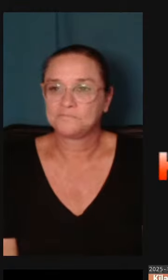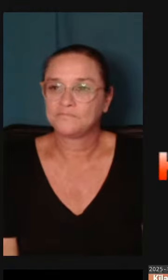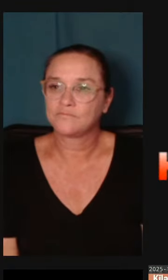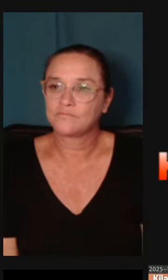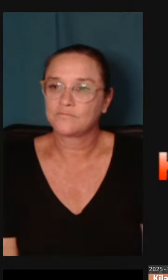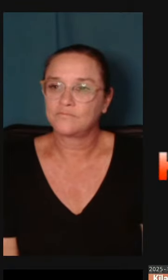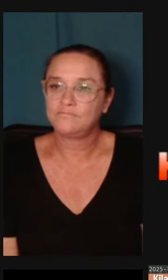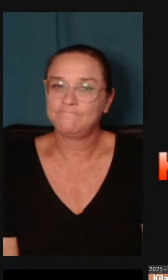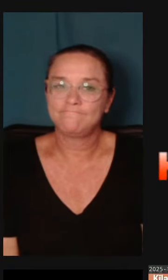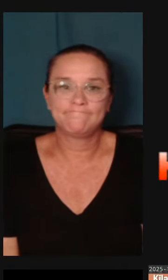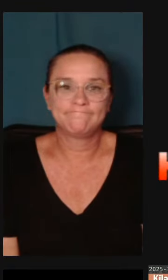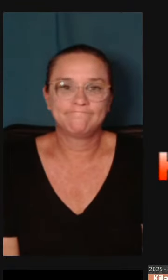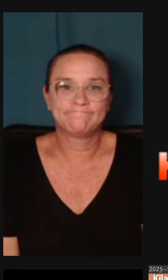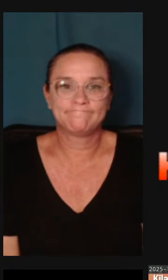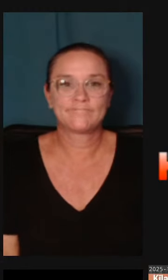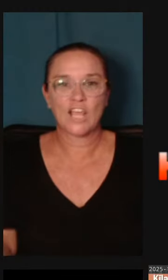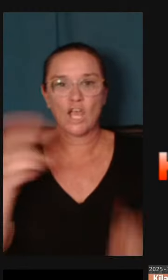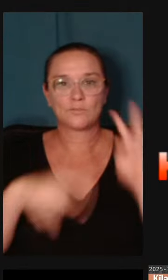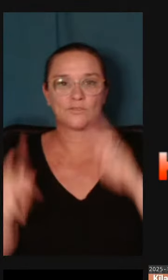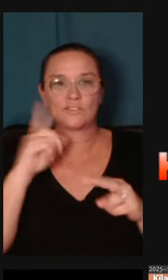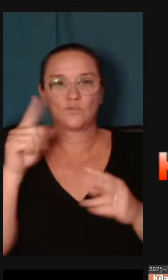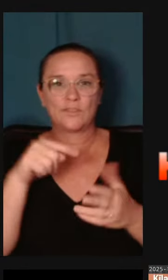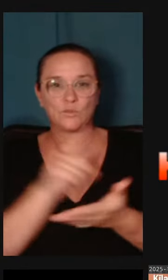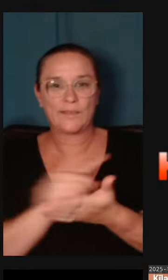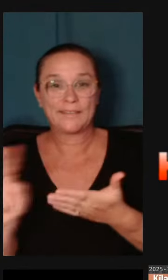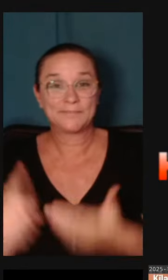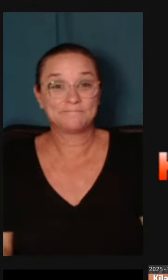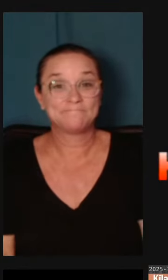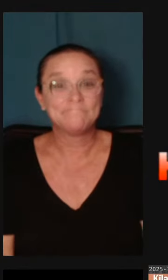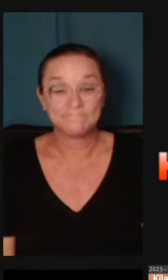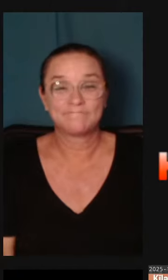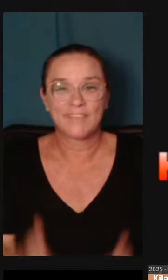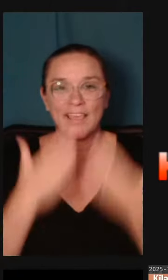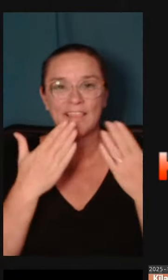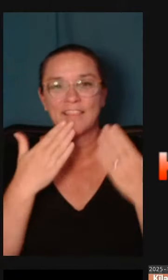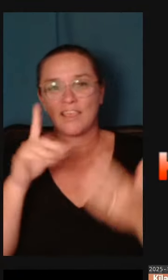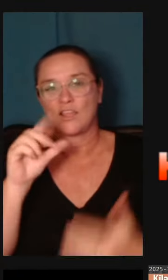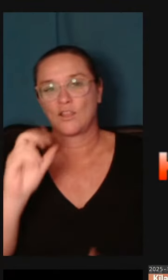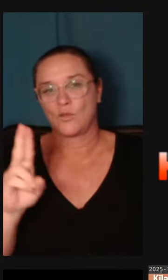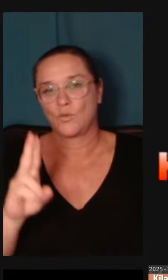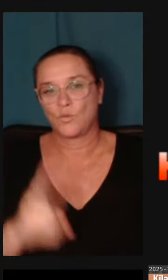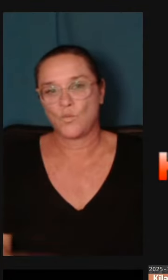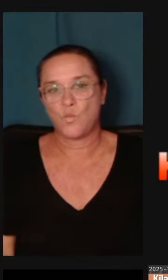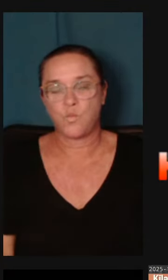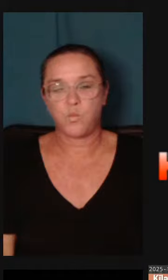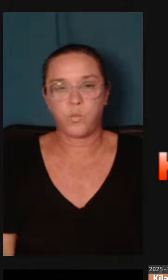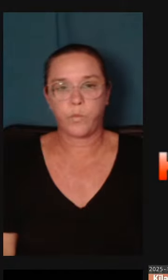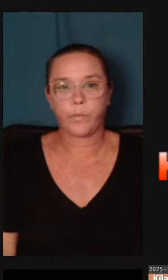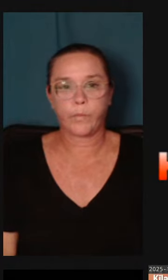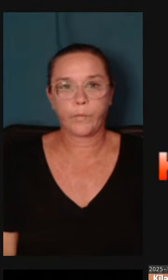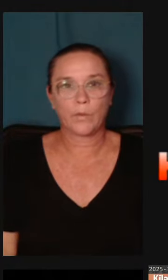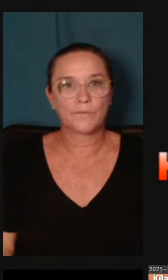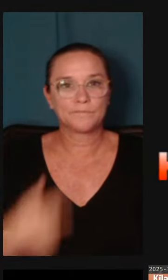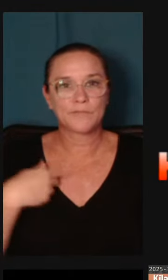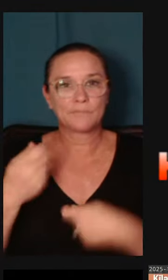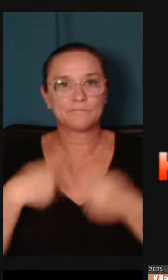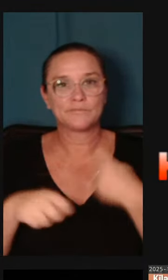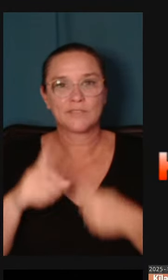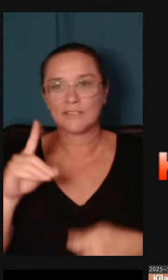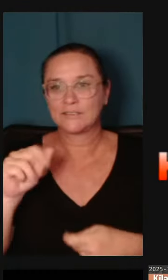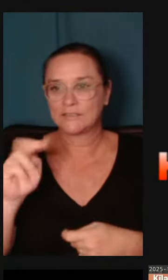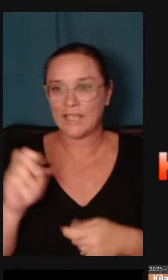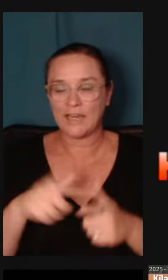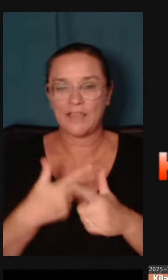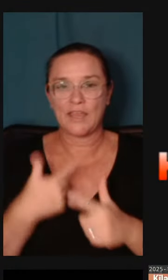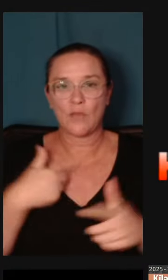There we go. Observations for the week. All right. Thanks, Lou. Why don't you get Dane in here and take us in the community corner?